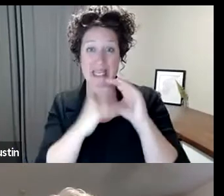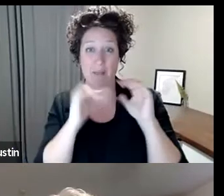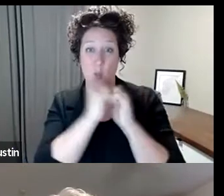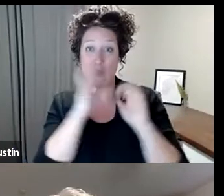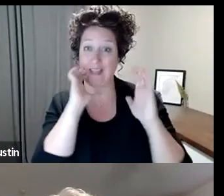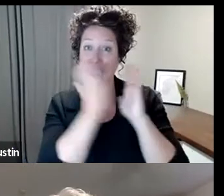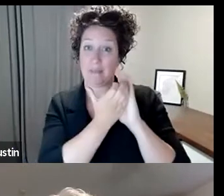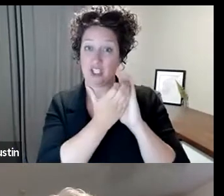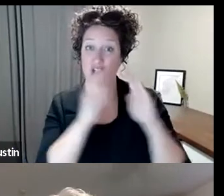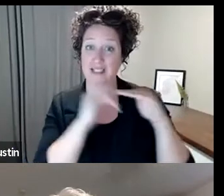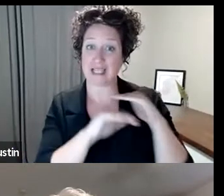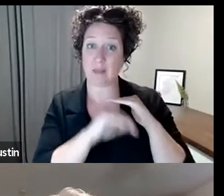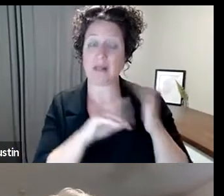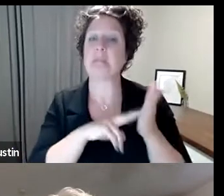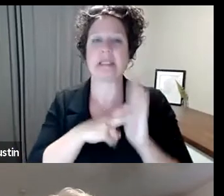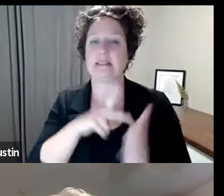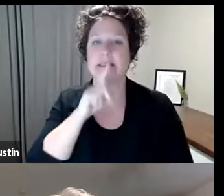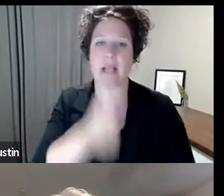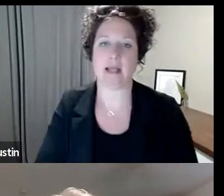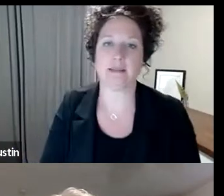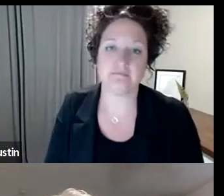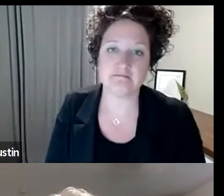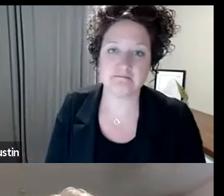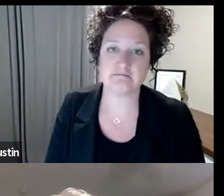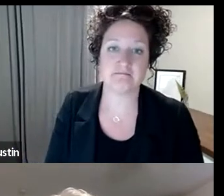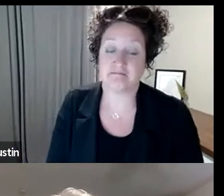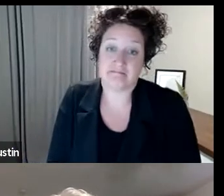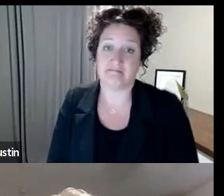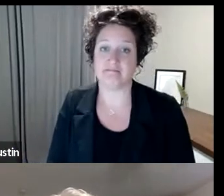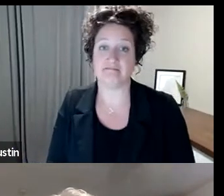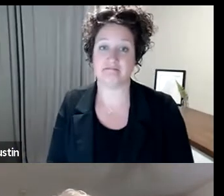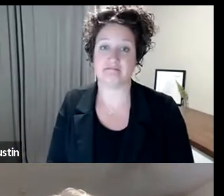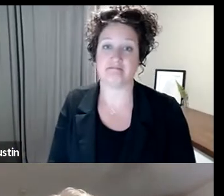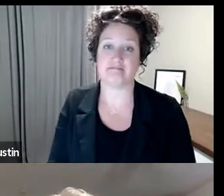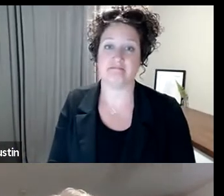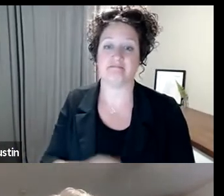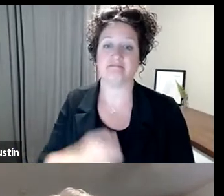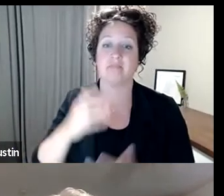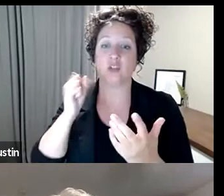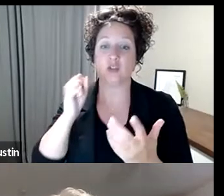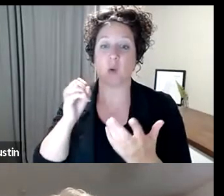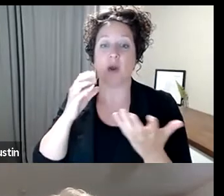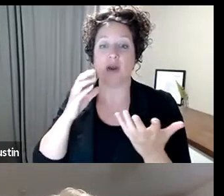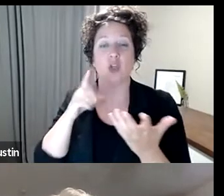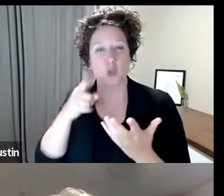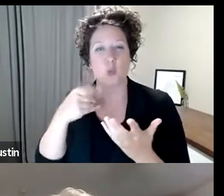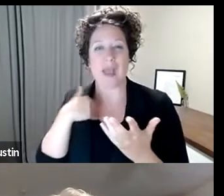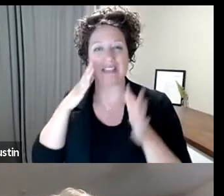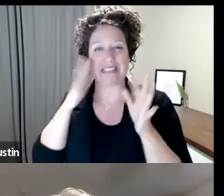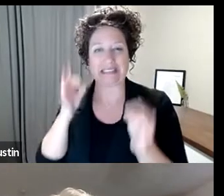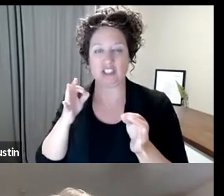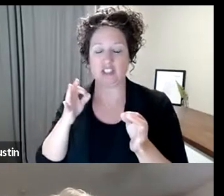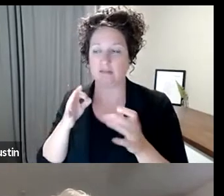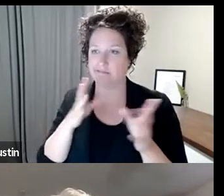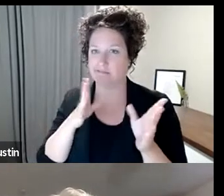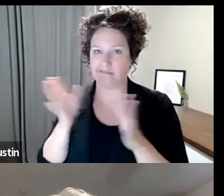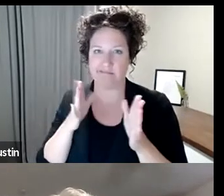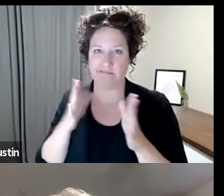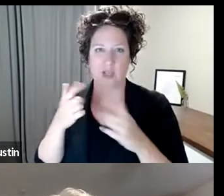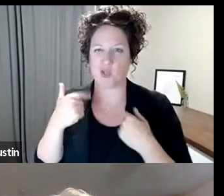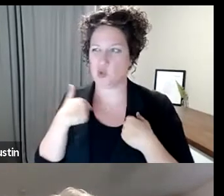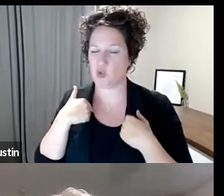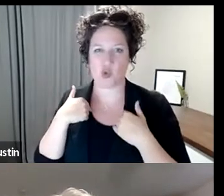is accessible, it's not. There's no in between. And so you then have a decision to make. Do you